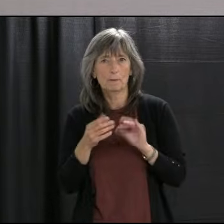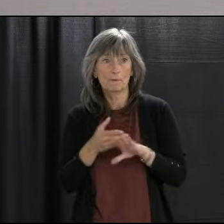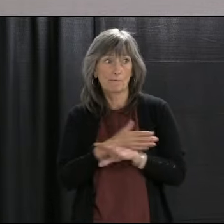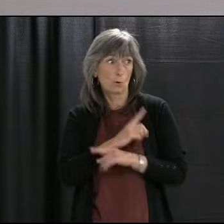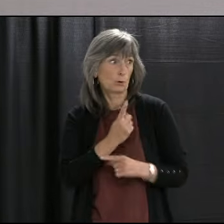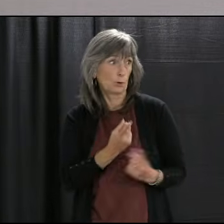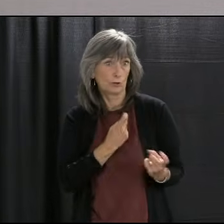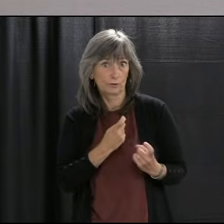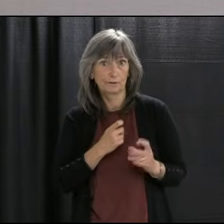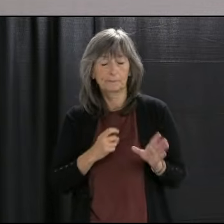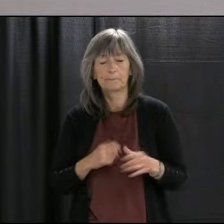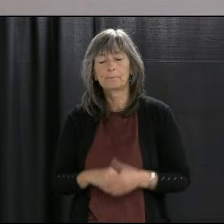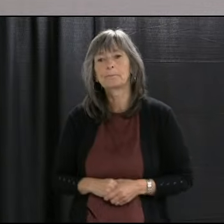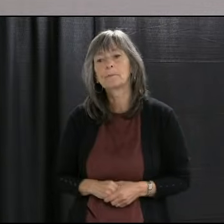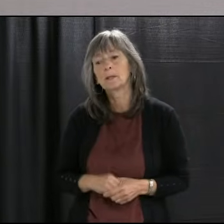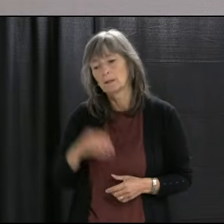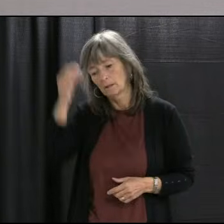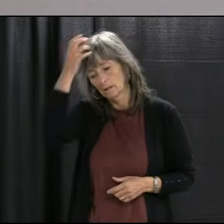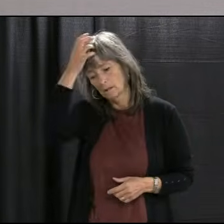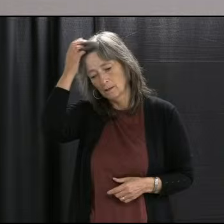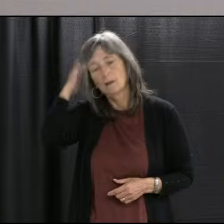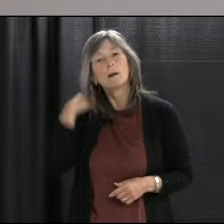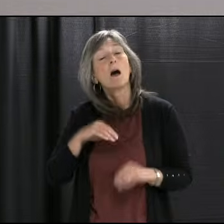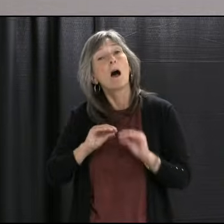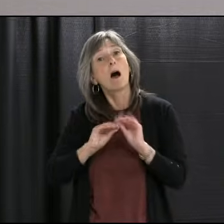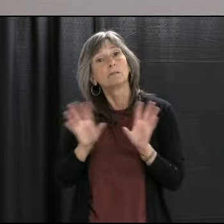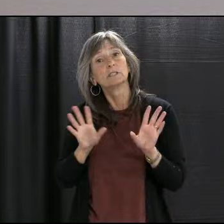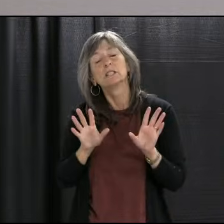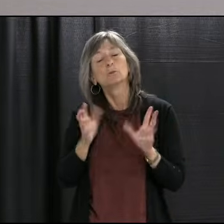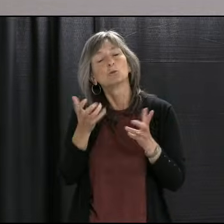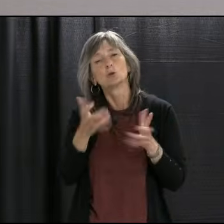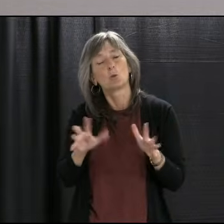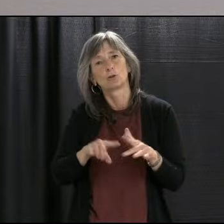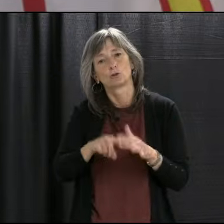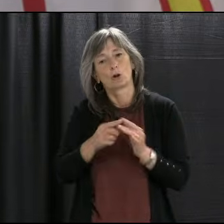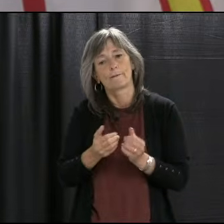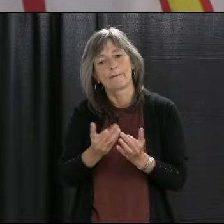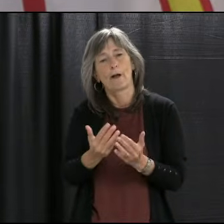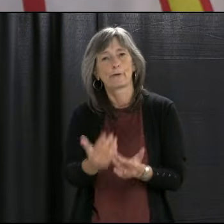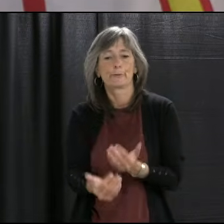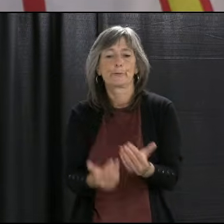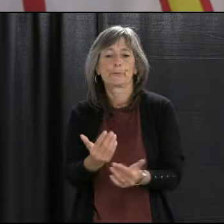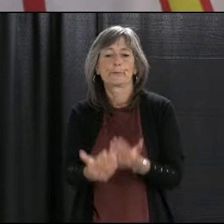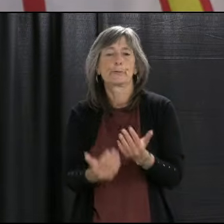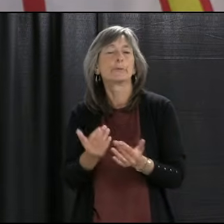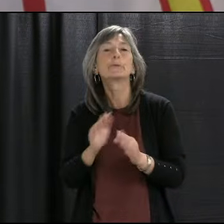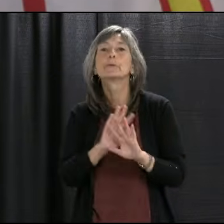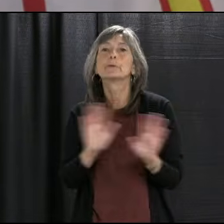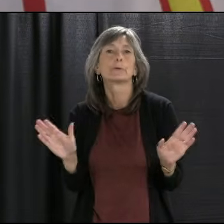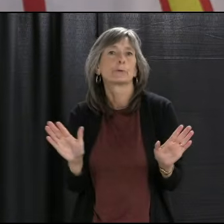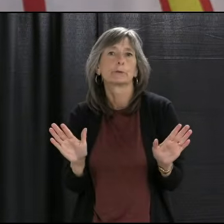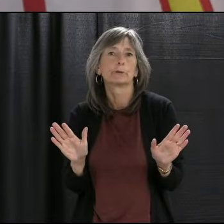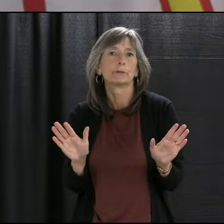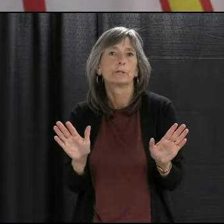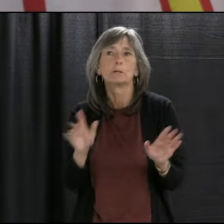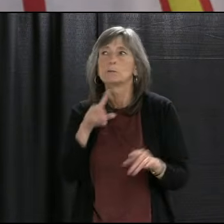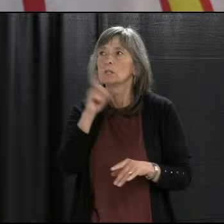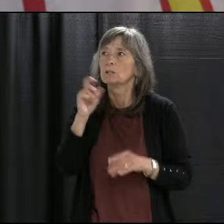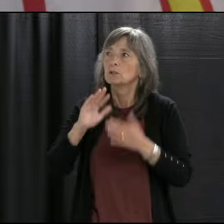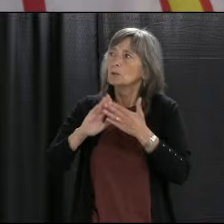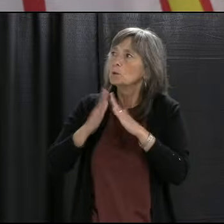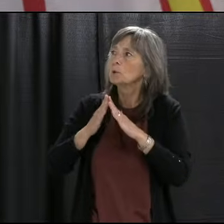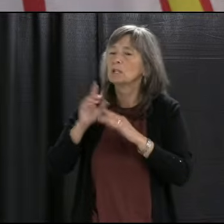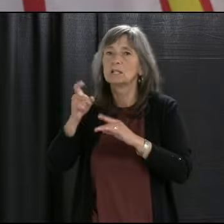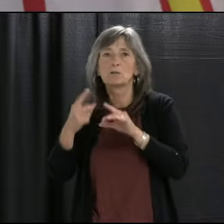questions. Obviously, we don't want people starting fires. Because we are losing communities, we're having people evacuated. It's a very